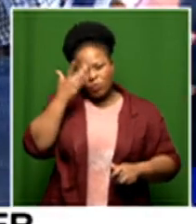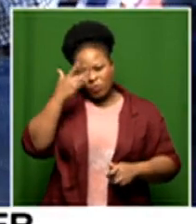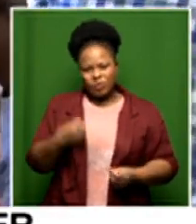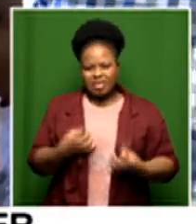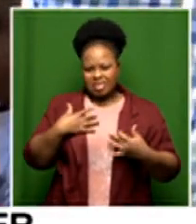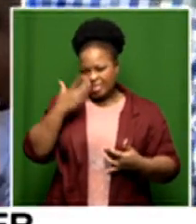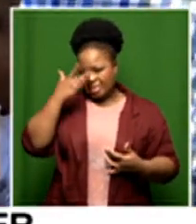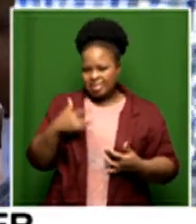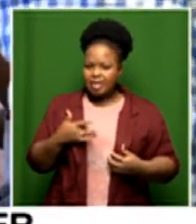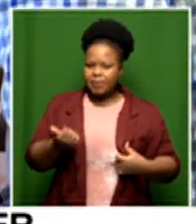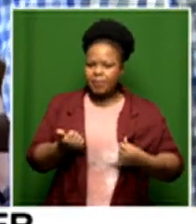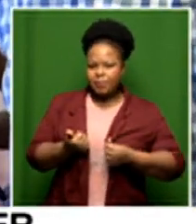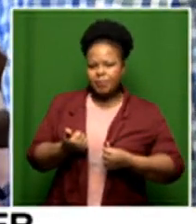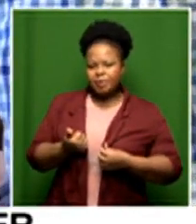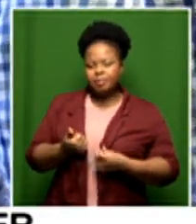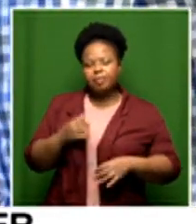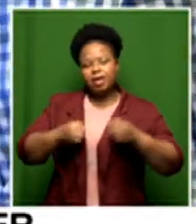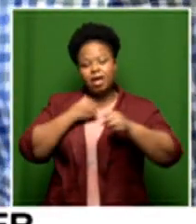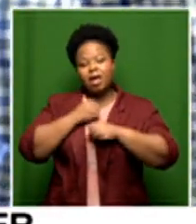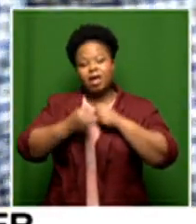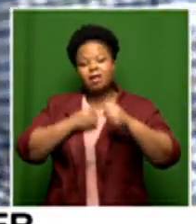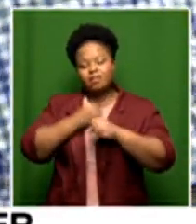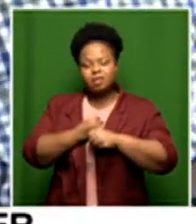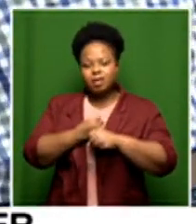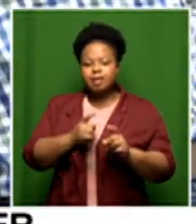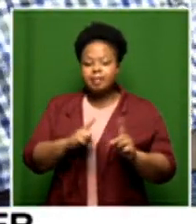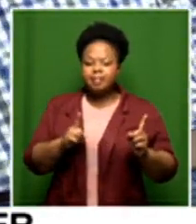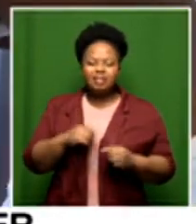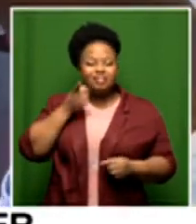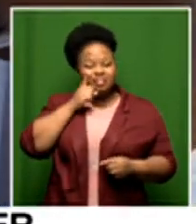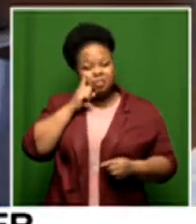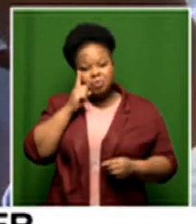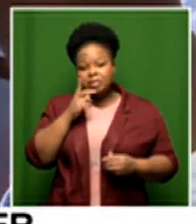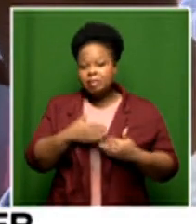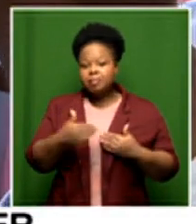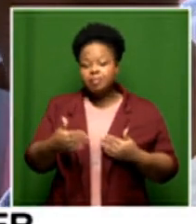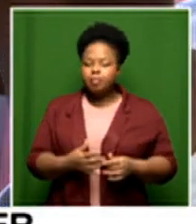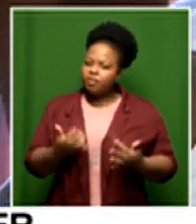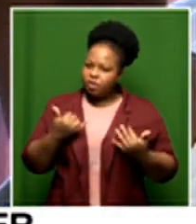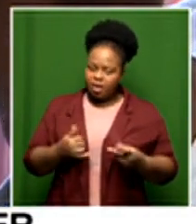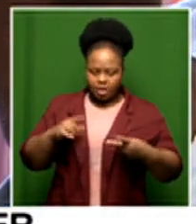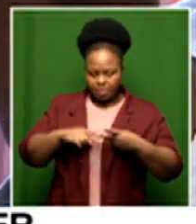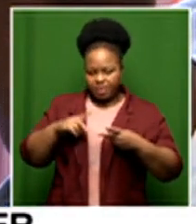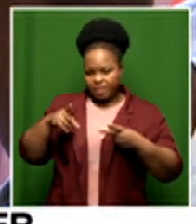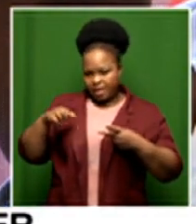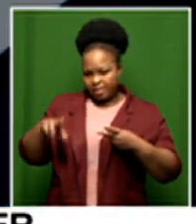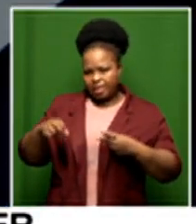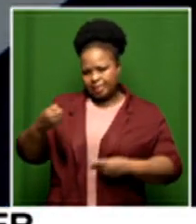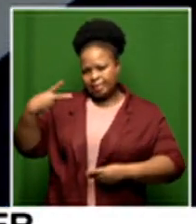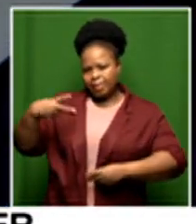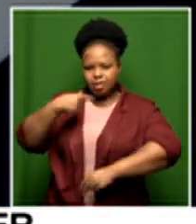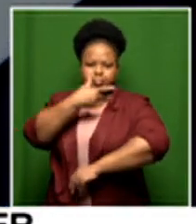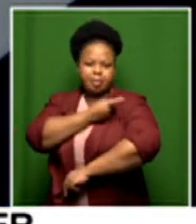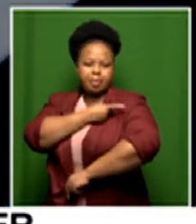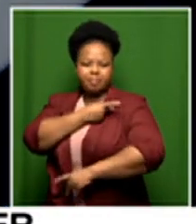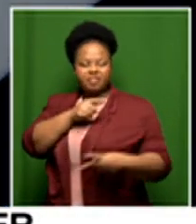those people, or maybe on a yearly basis, but only time will tell us. But for now, Pfizer will be two. If you